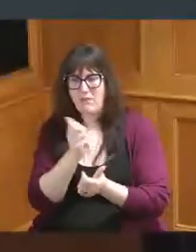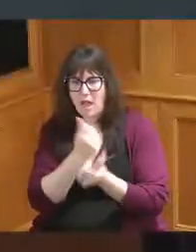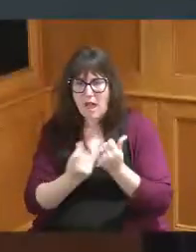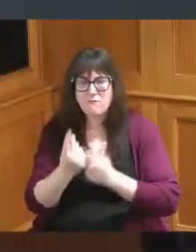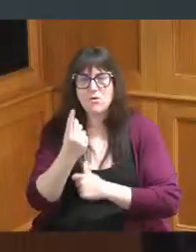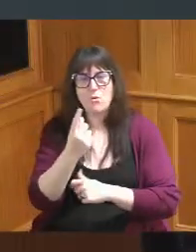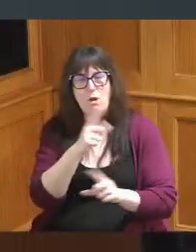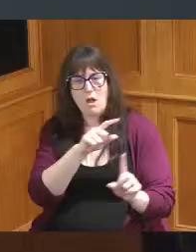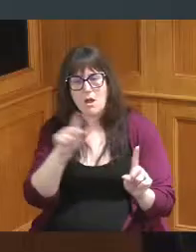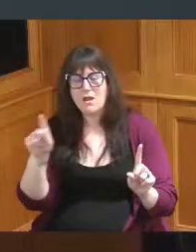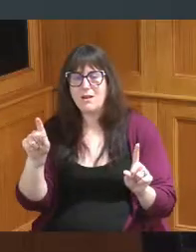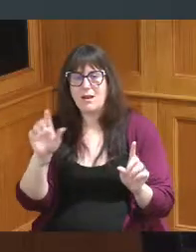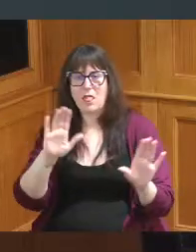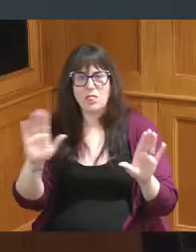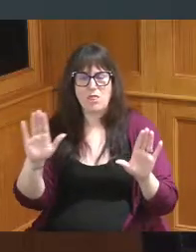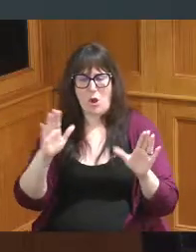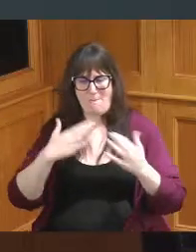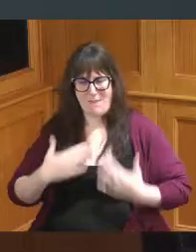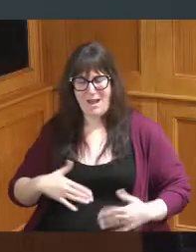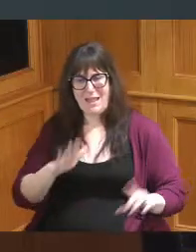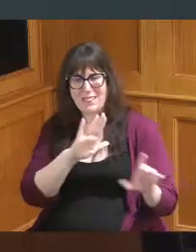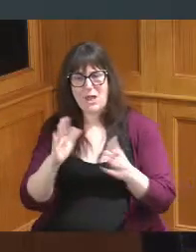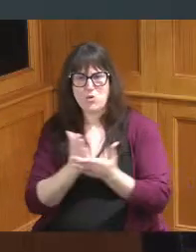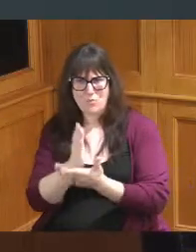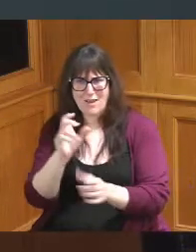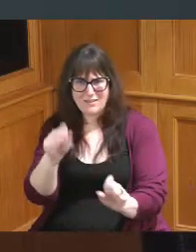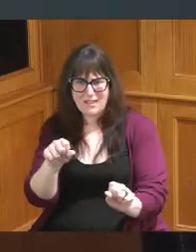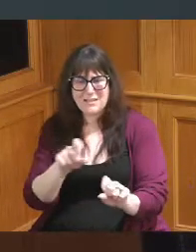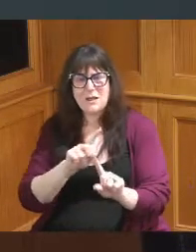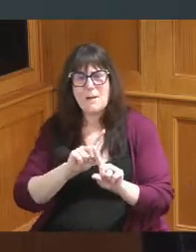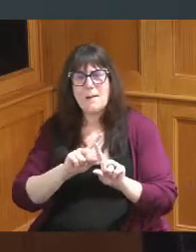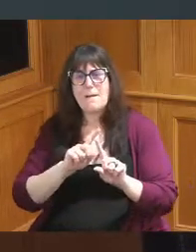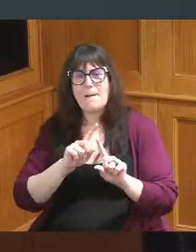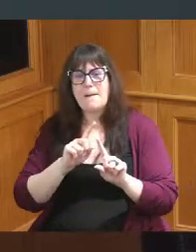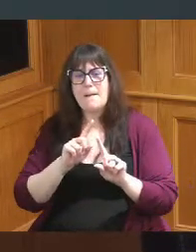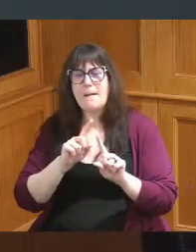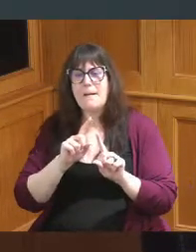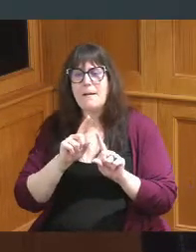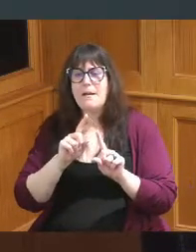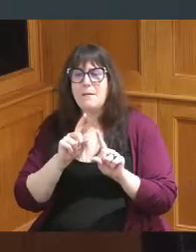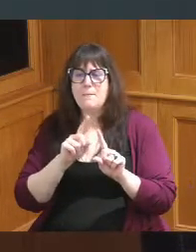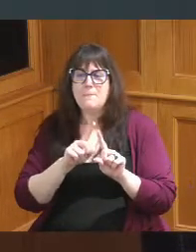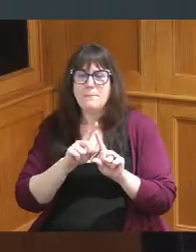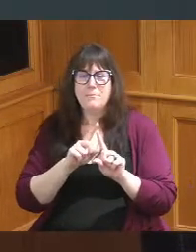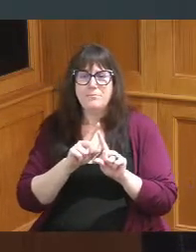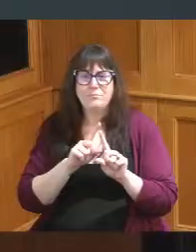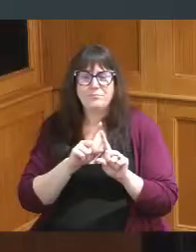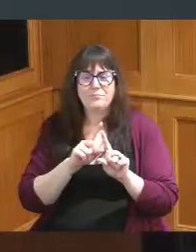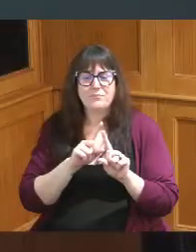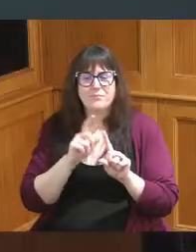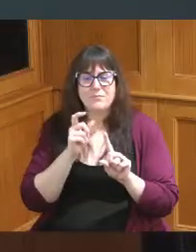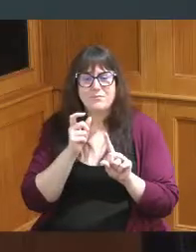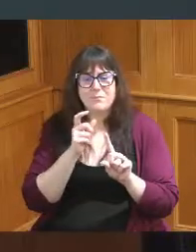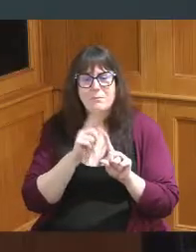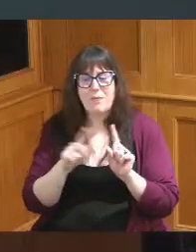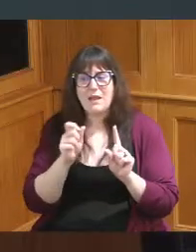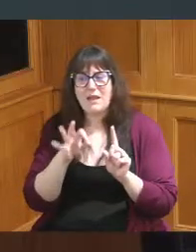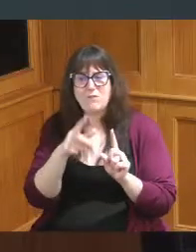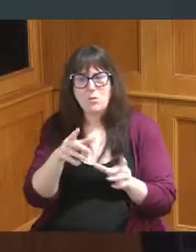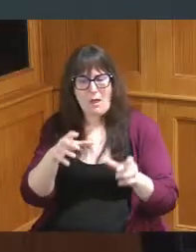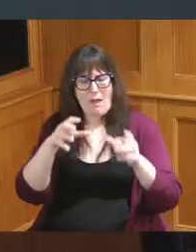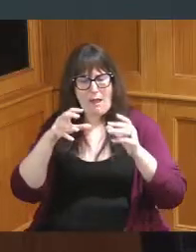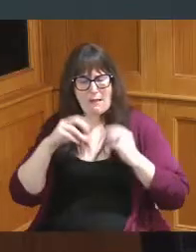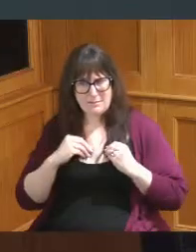course, what they want with their bodies, and anyone who makes that major sacrifice to give an organ, I have no